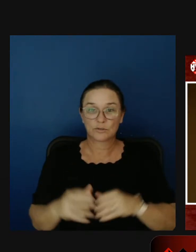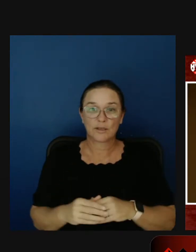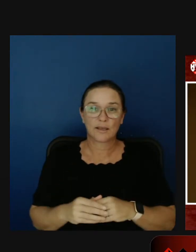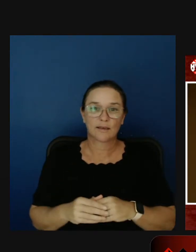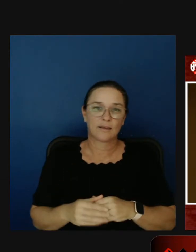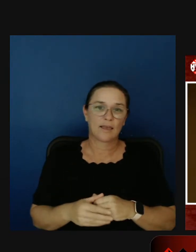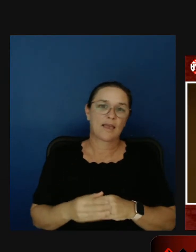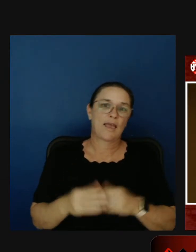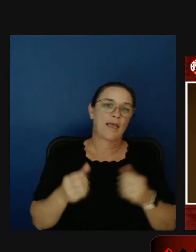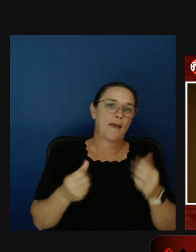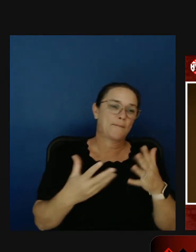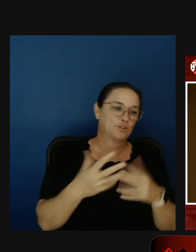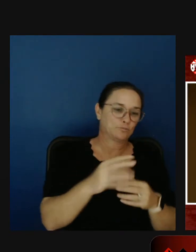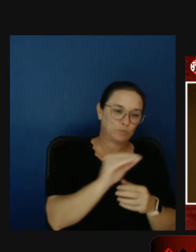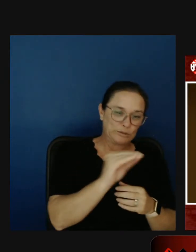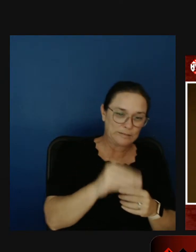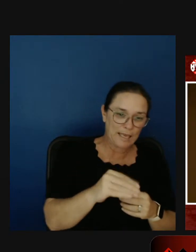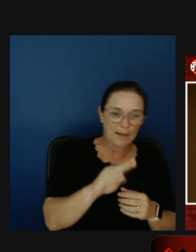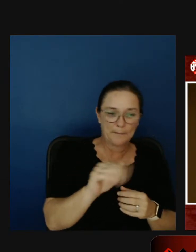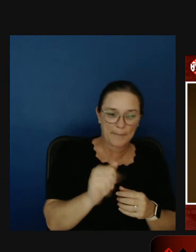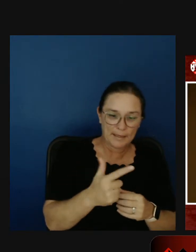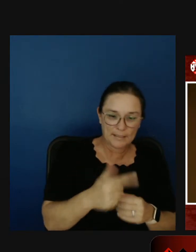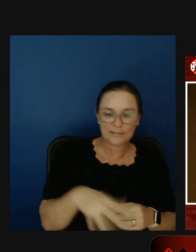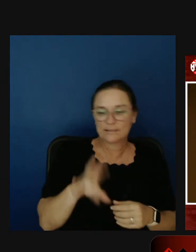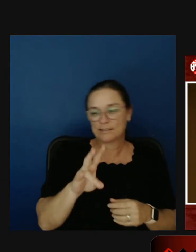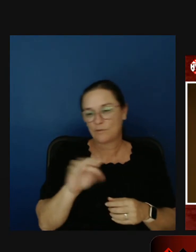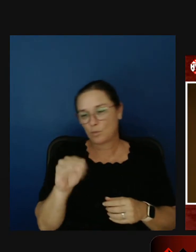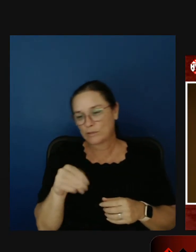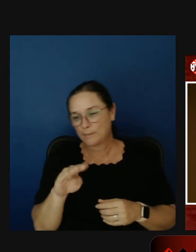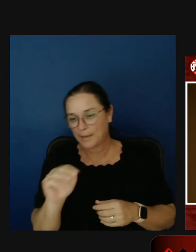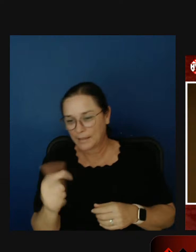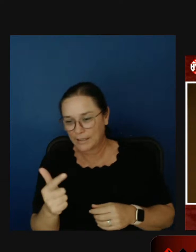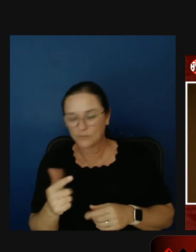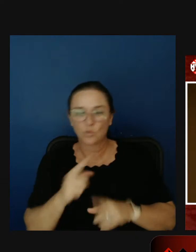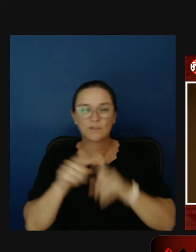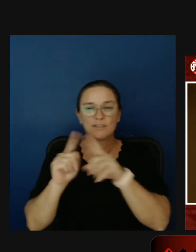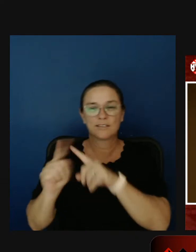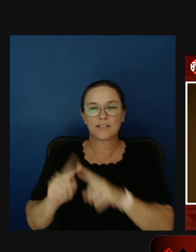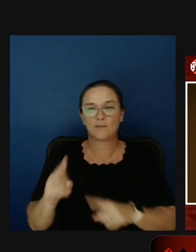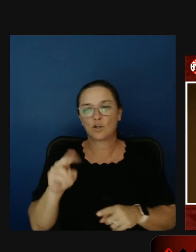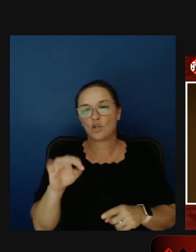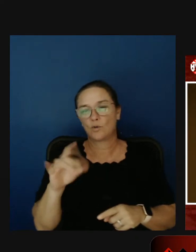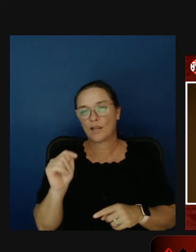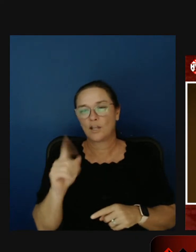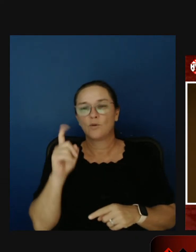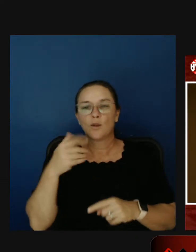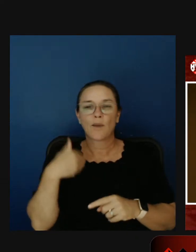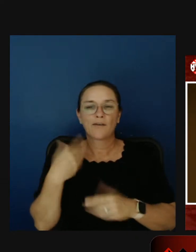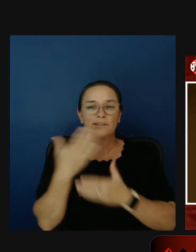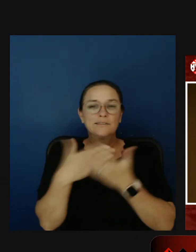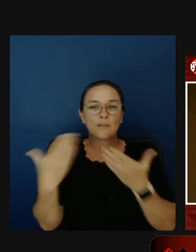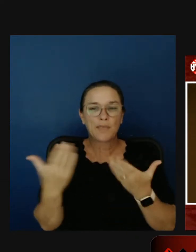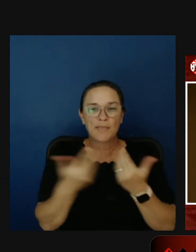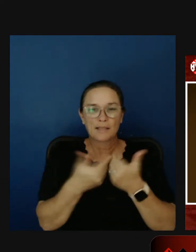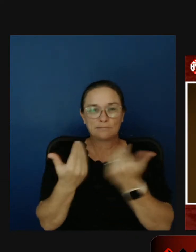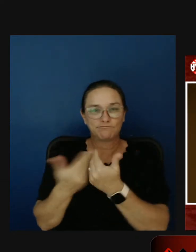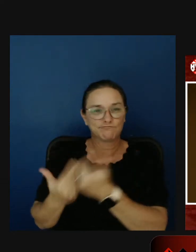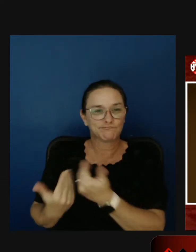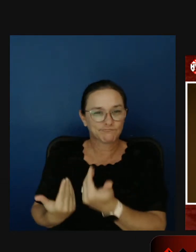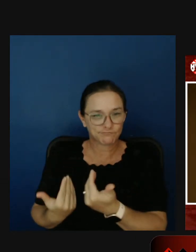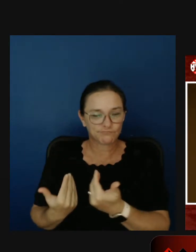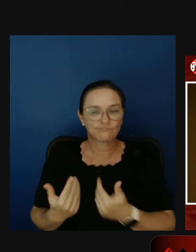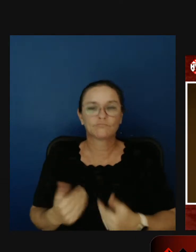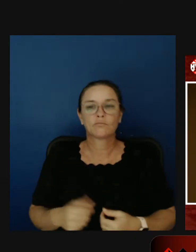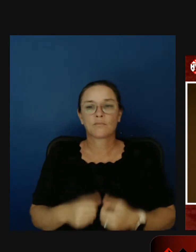percent, magnesium. This one's got 7, so you make them different units, or some sort of defining characteristic. A lot of these